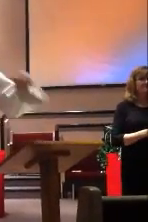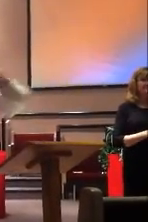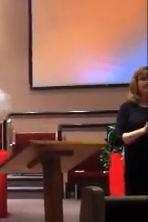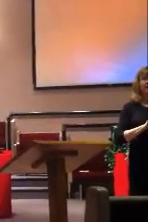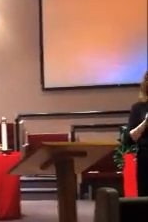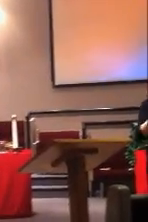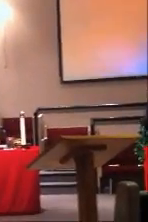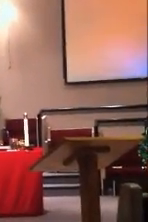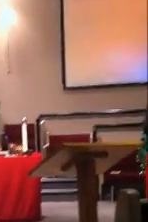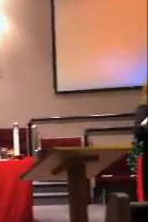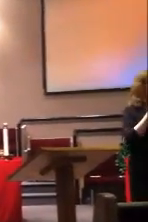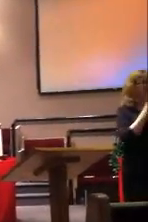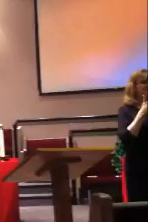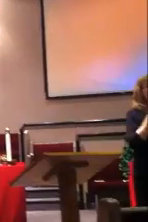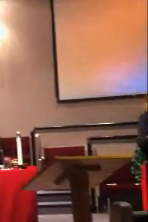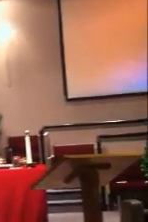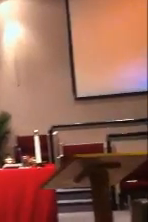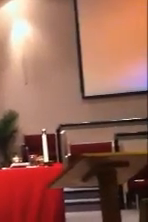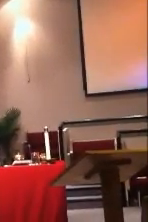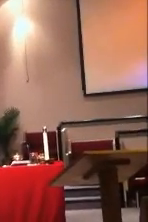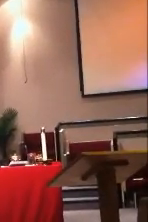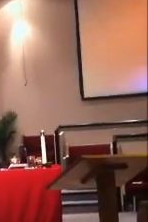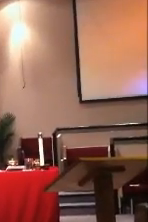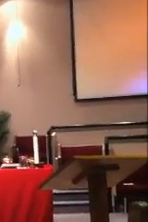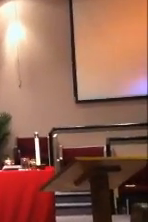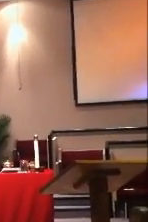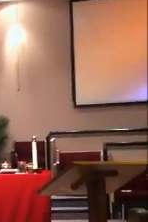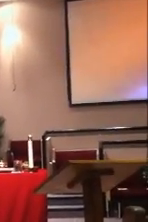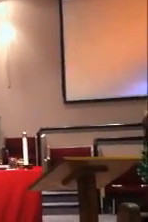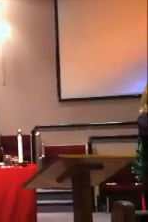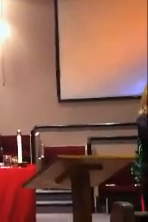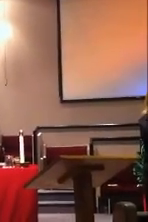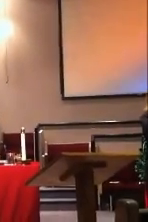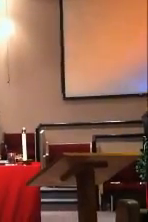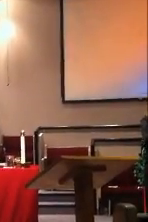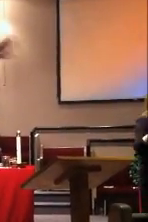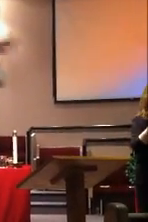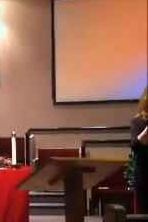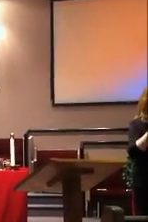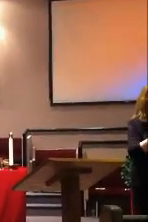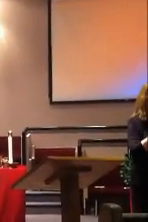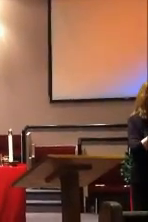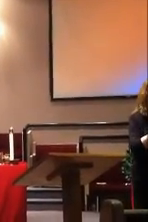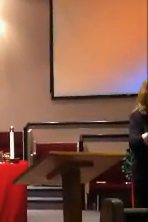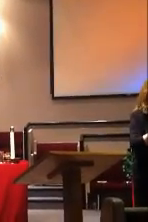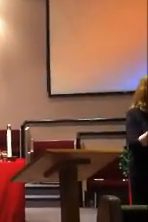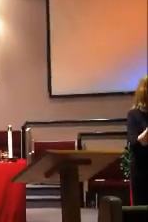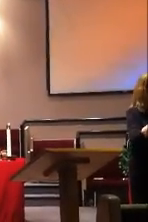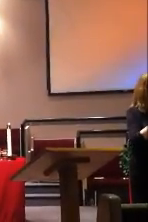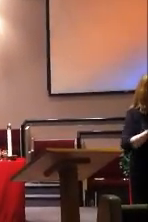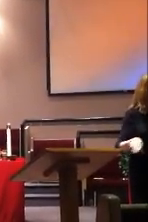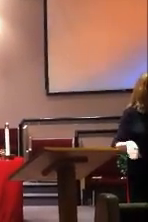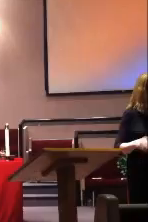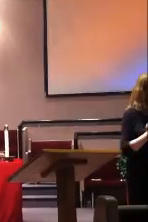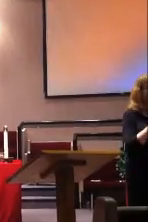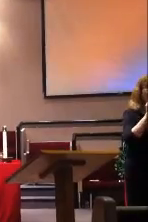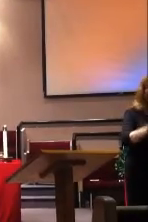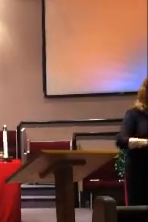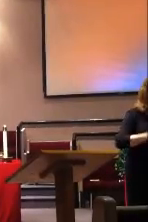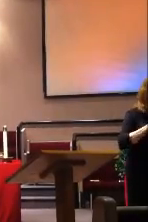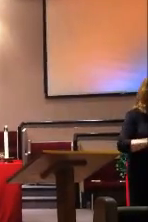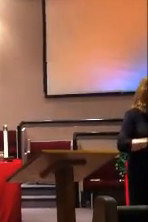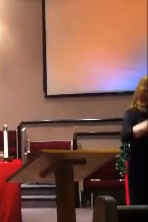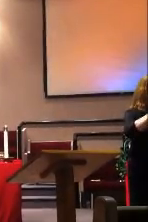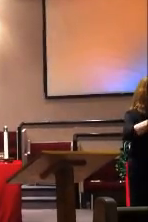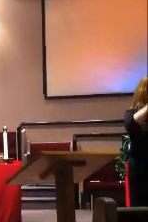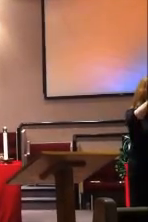But if we have two services, we can have more children. We can have more people. We can reach out